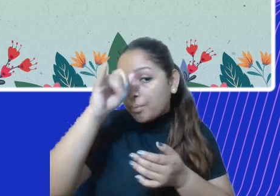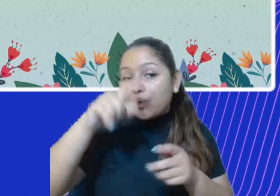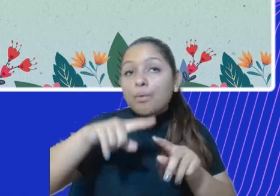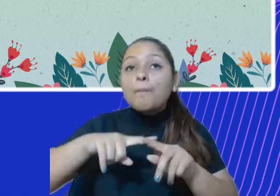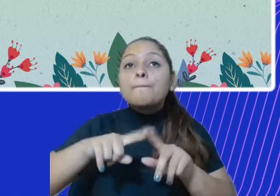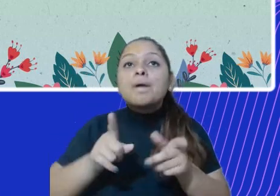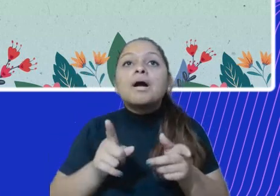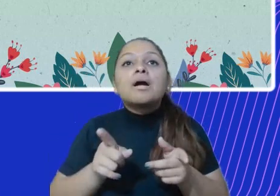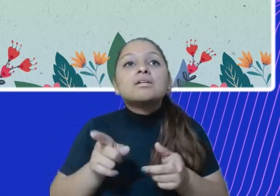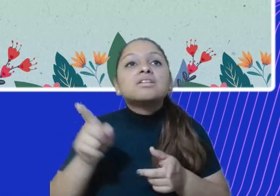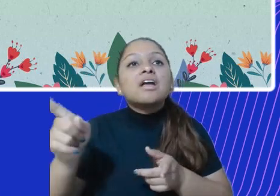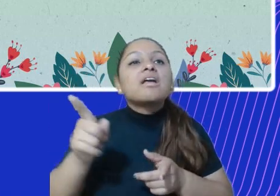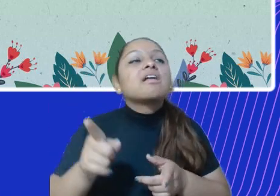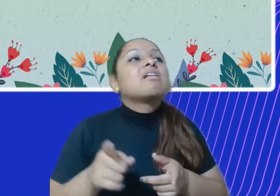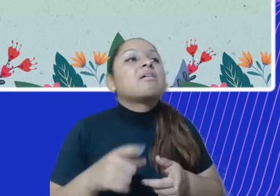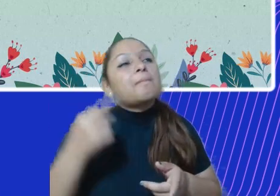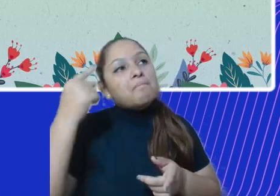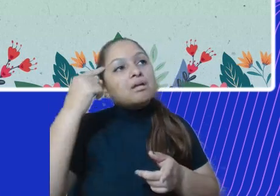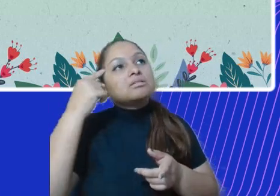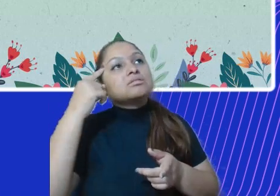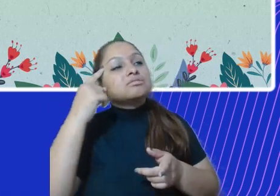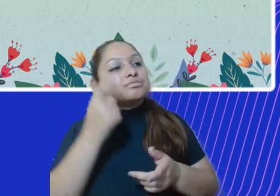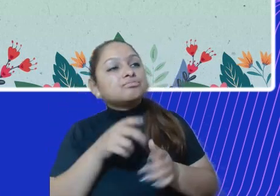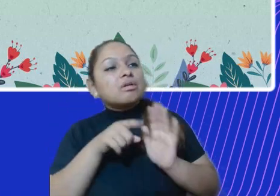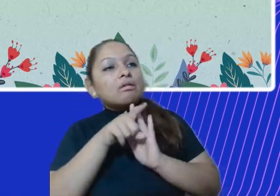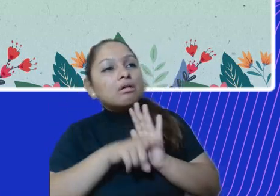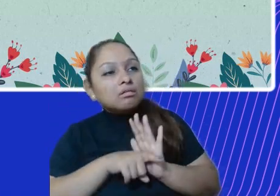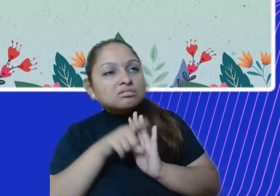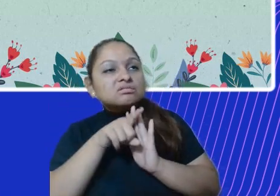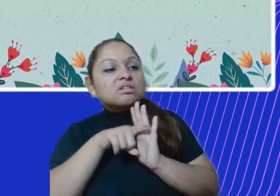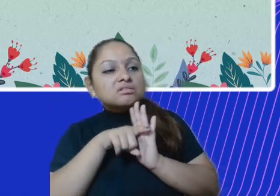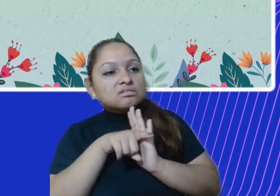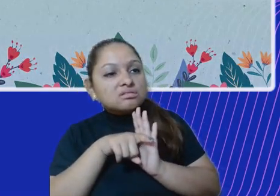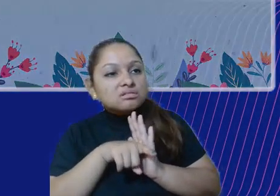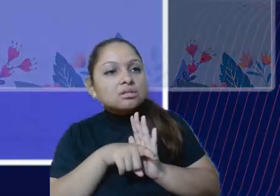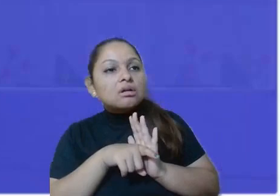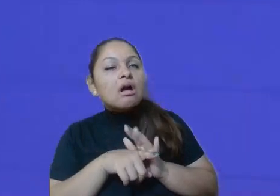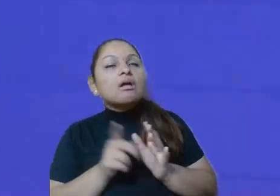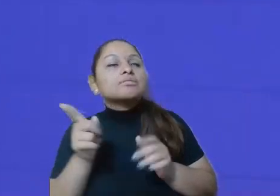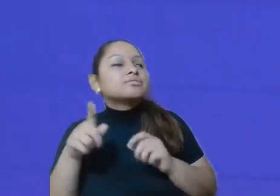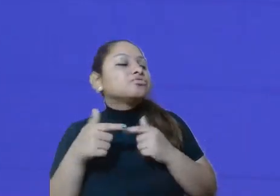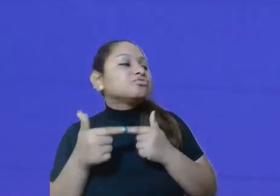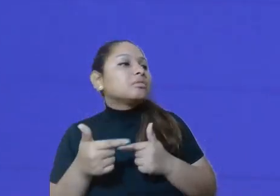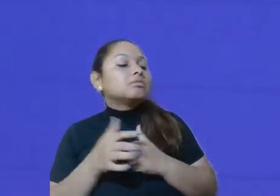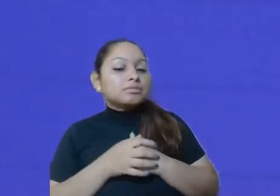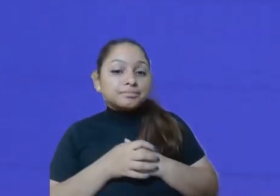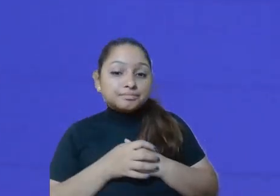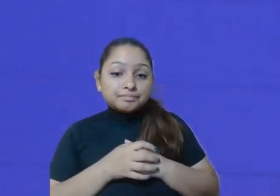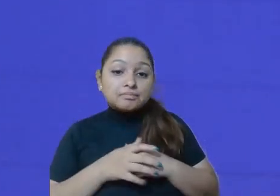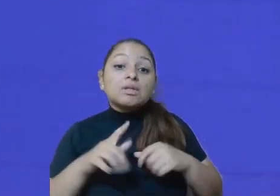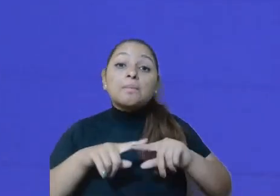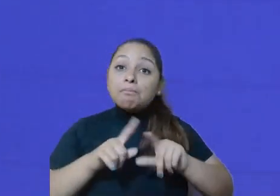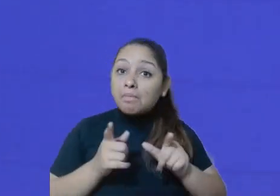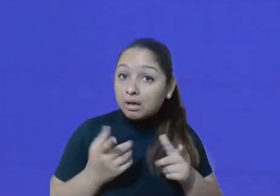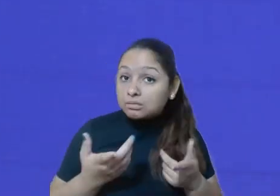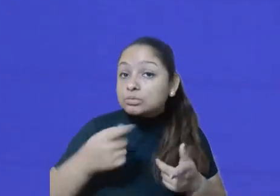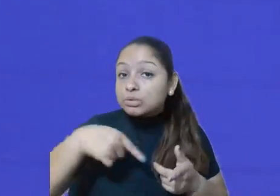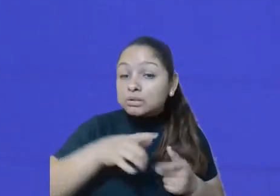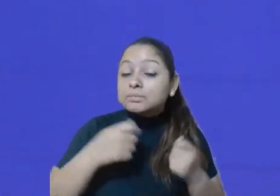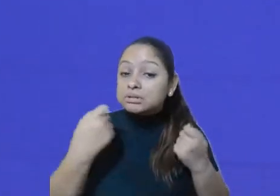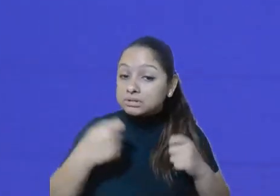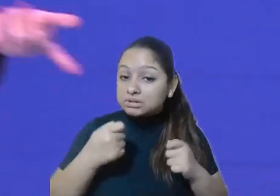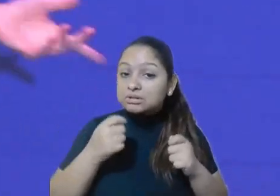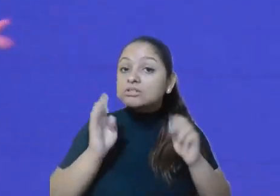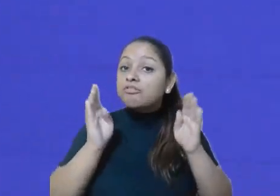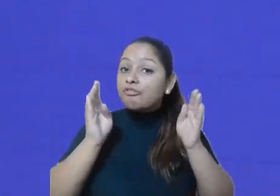a hopeful realistic, looking and seeing, I know what's happening, but I have hope, and I'm going to act with the